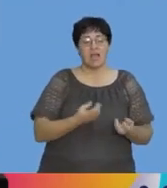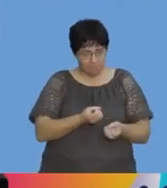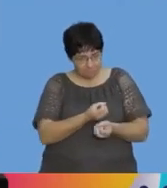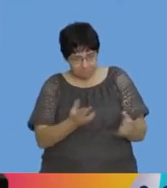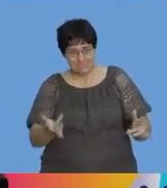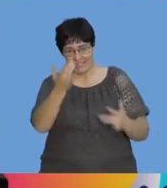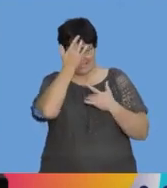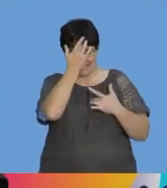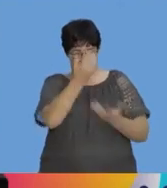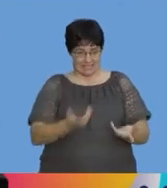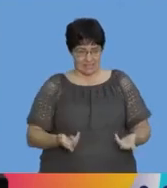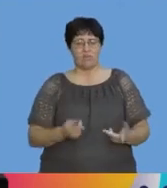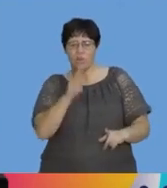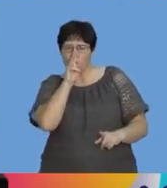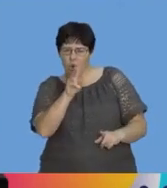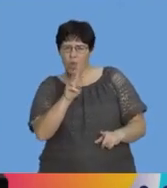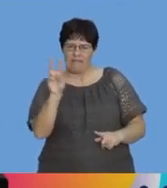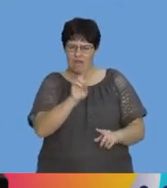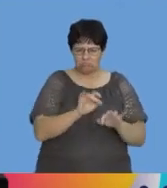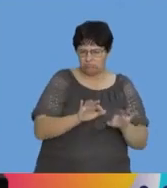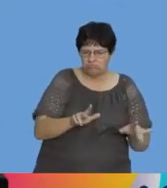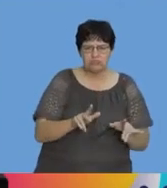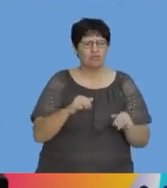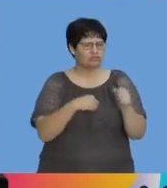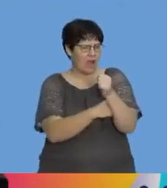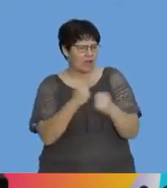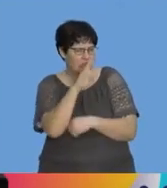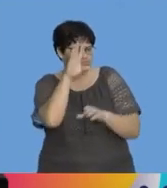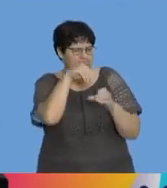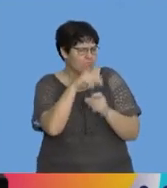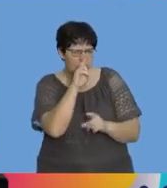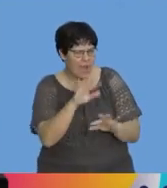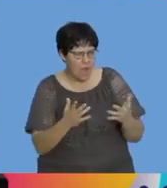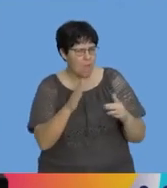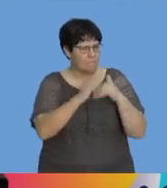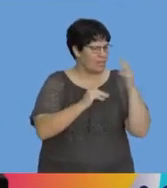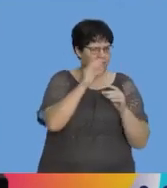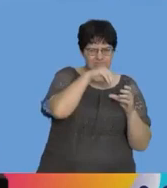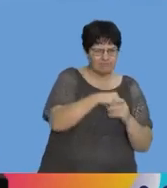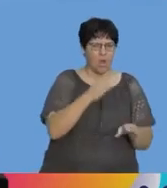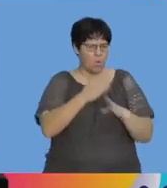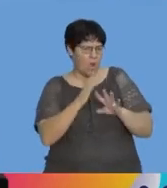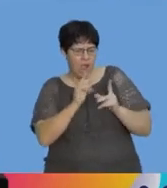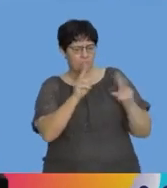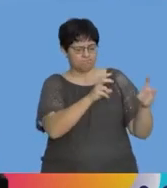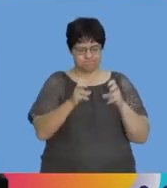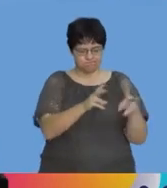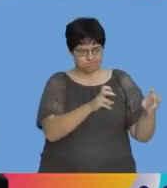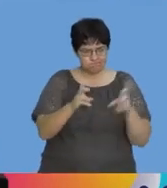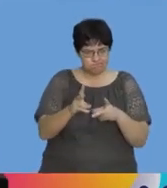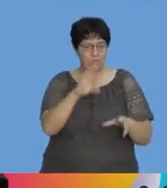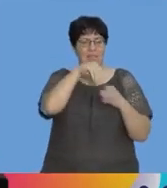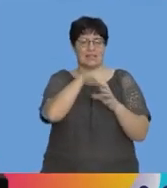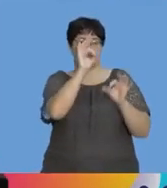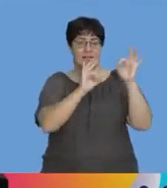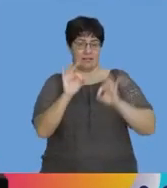at the structure of a virus. We know briefly a little bit of how the virus, all right, works, how it replicates inside a cell.